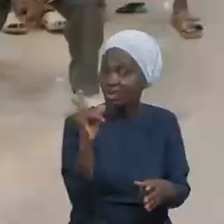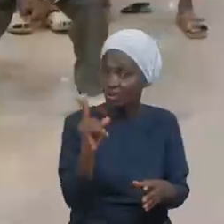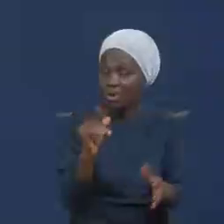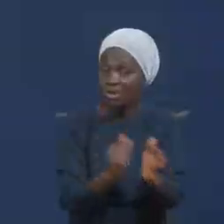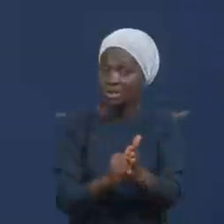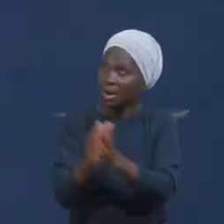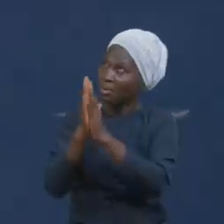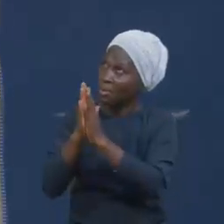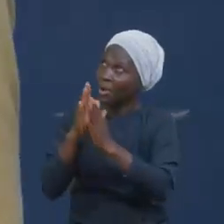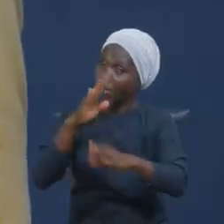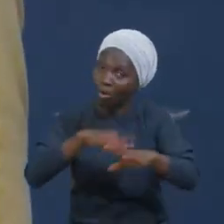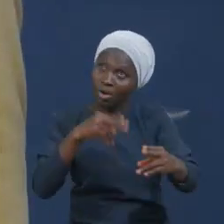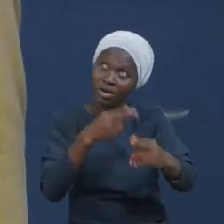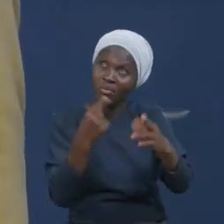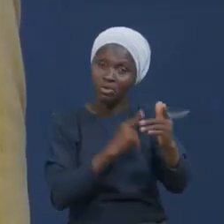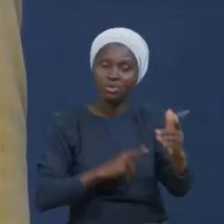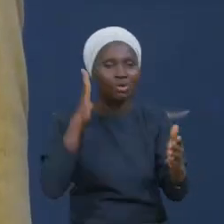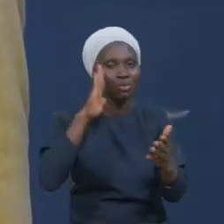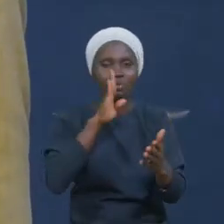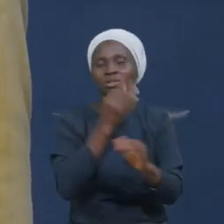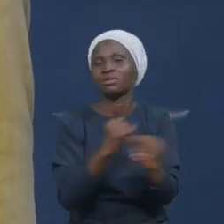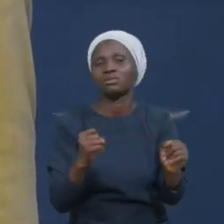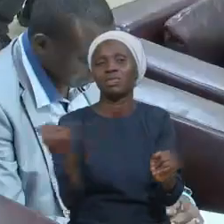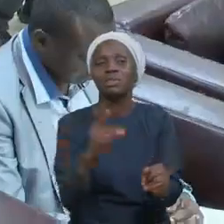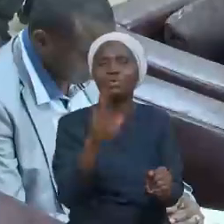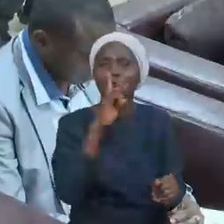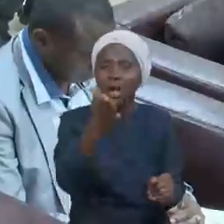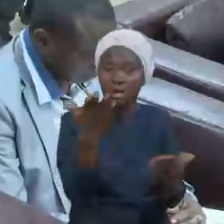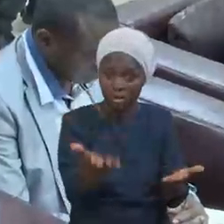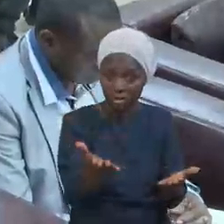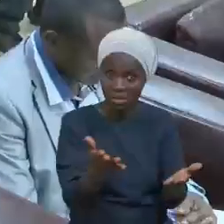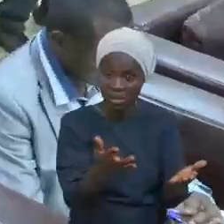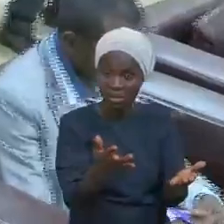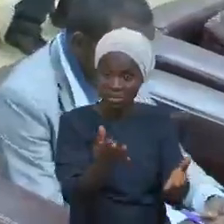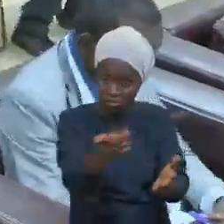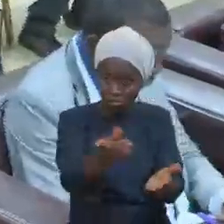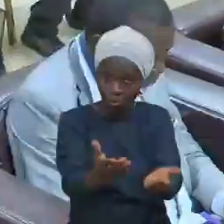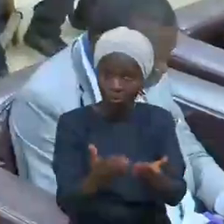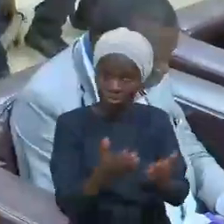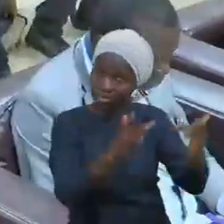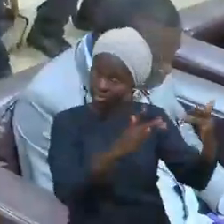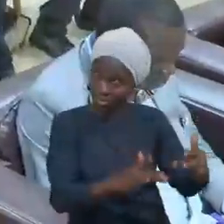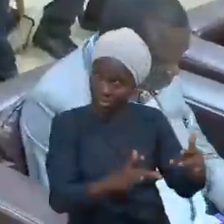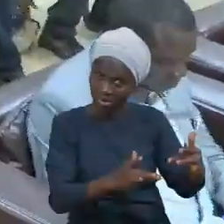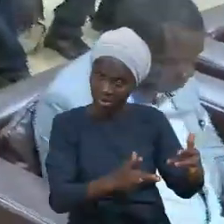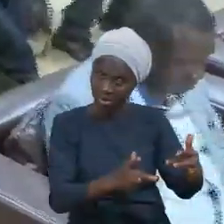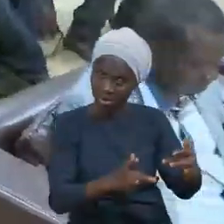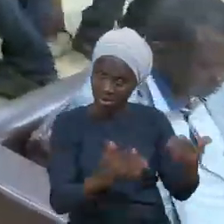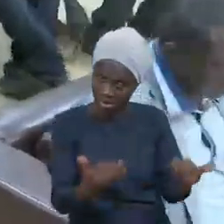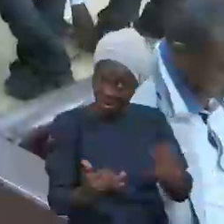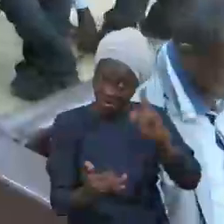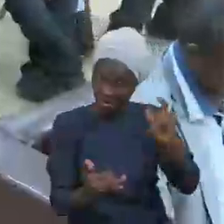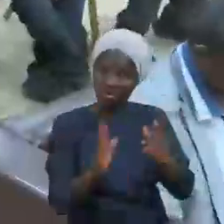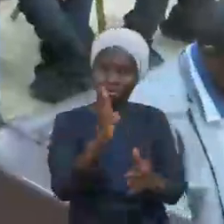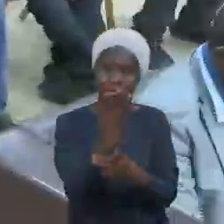saved. Wherever you are, raise up your hand. I'm asking for mercy. Raise up your hand.